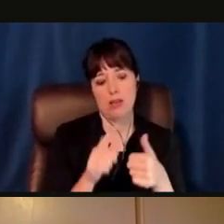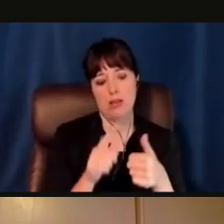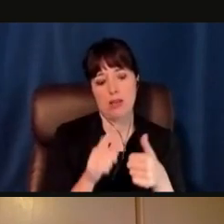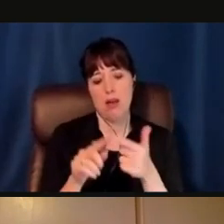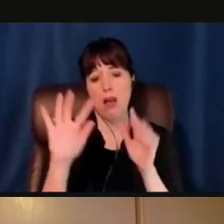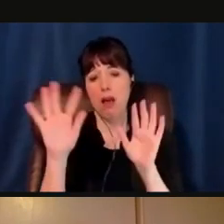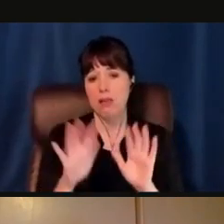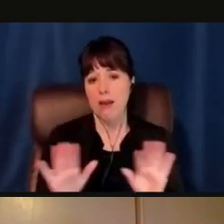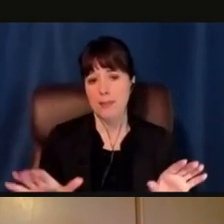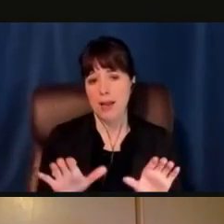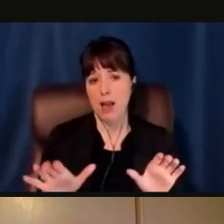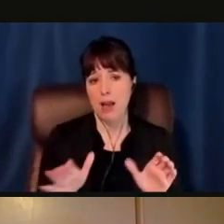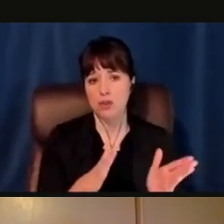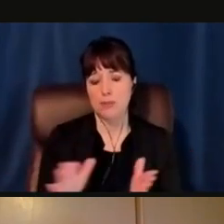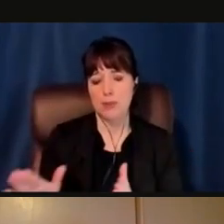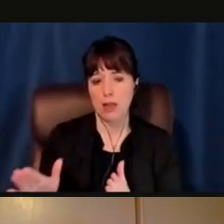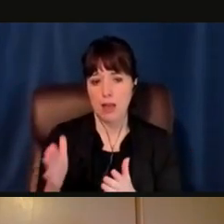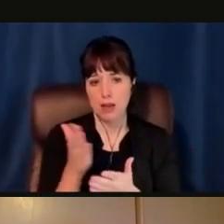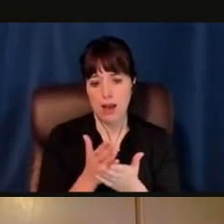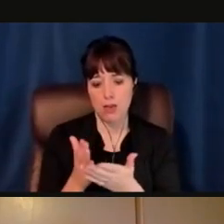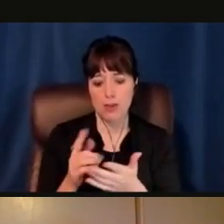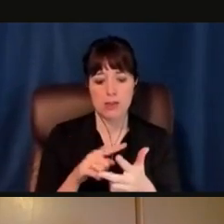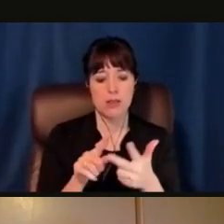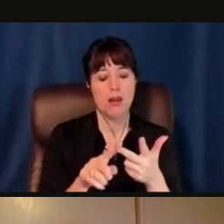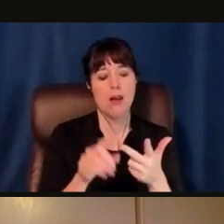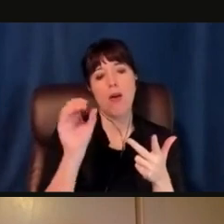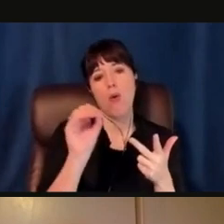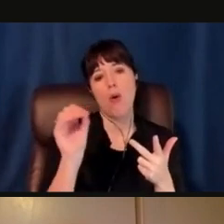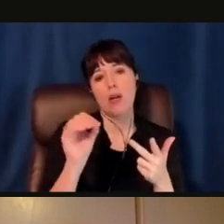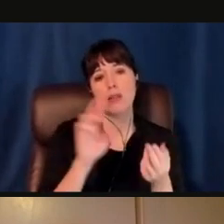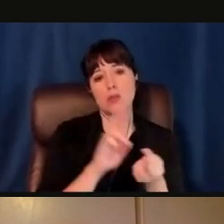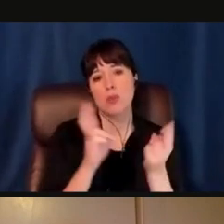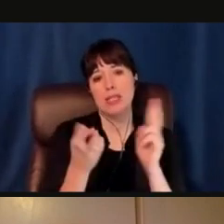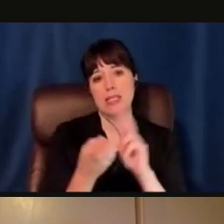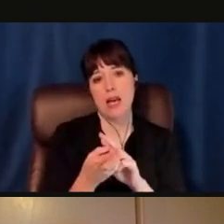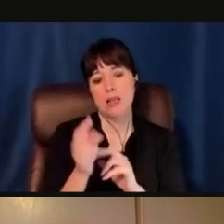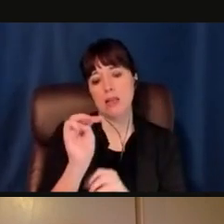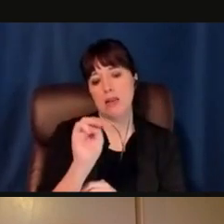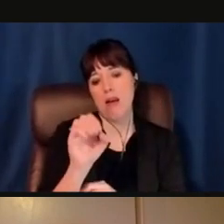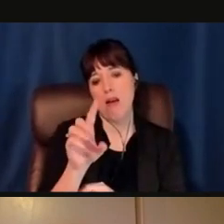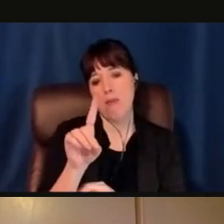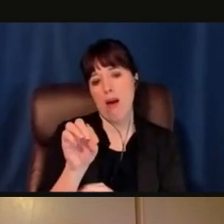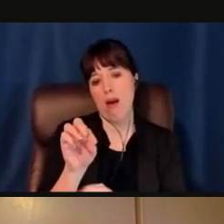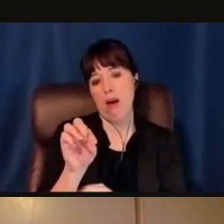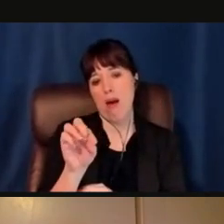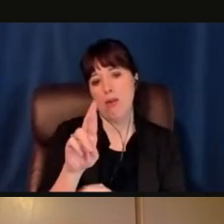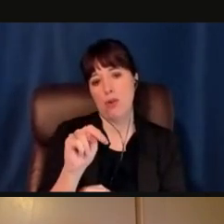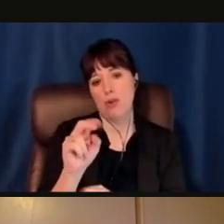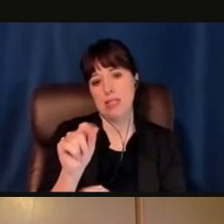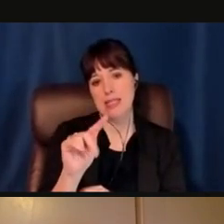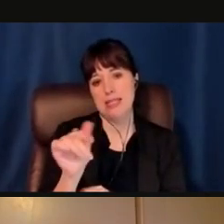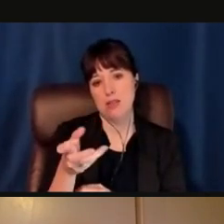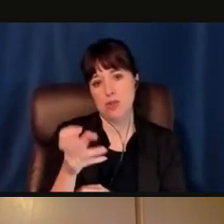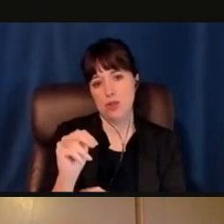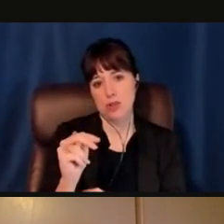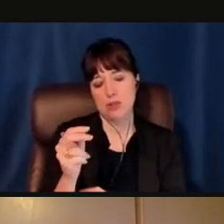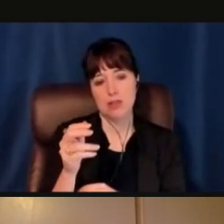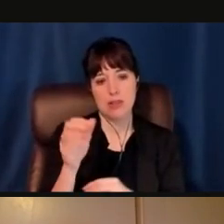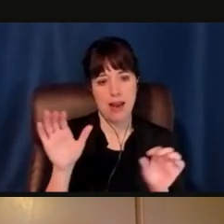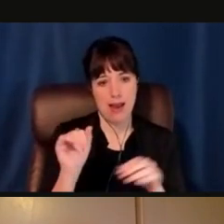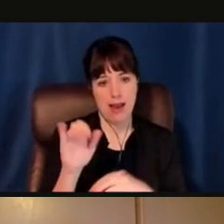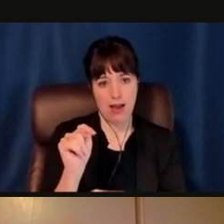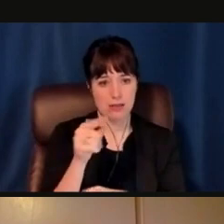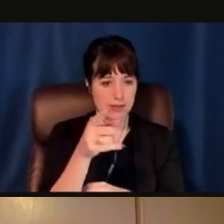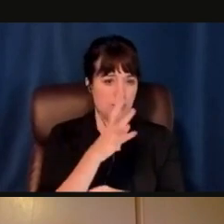plan elements, Oregon's Recycling Modernization Act that Mr. Zink spoke of